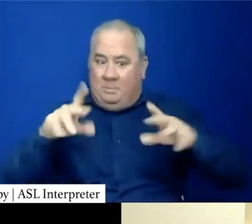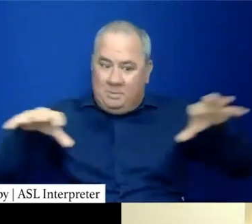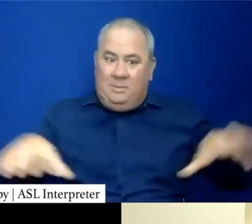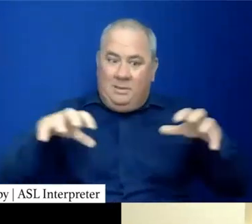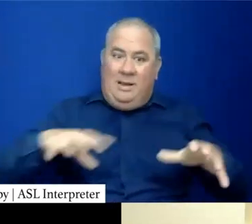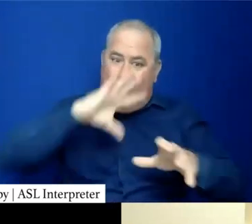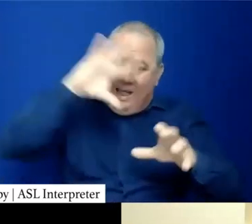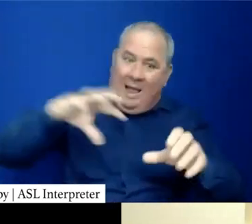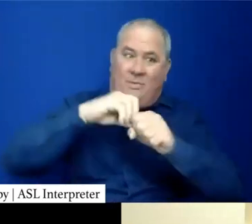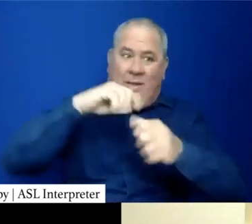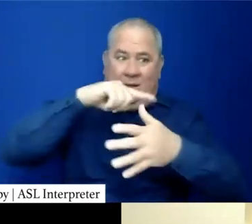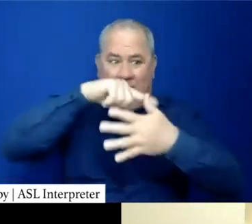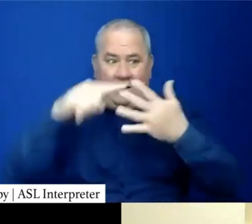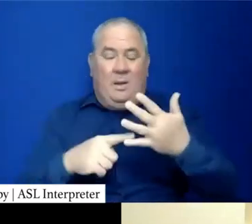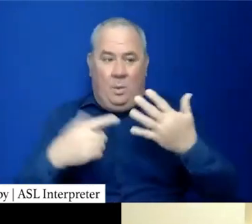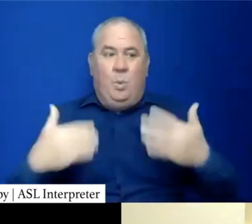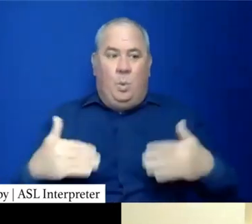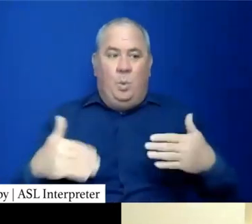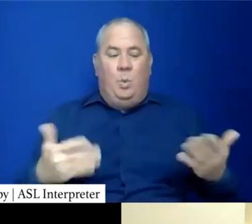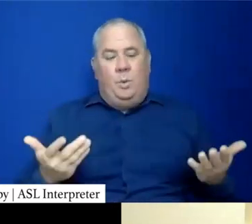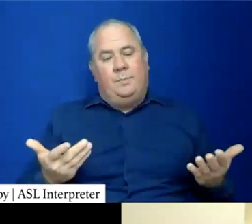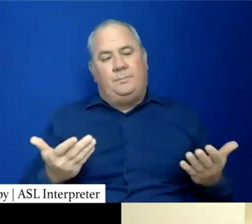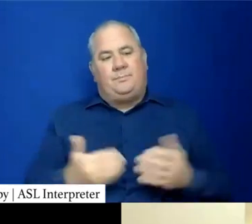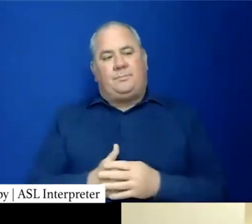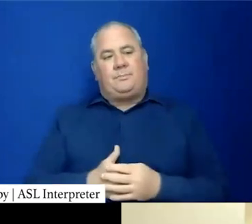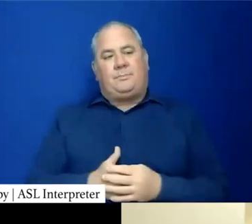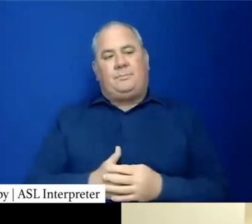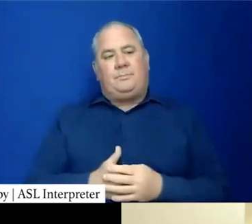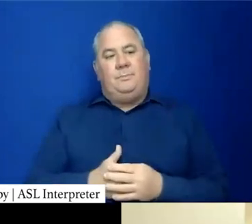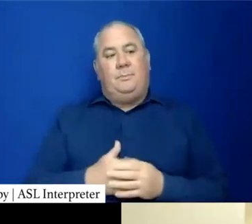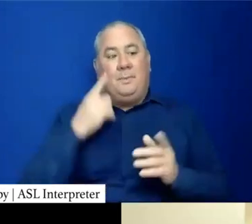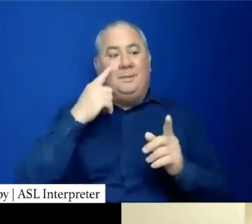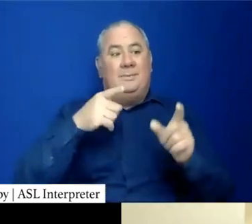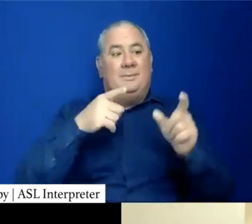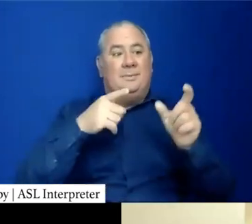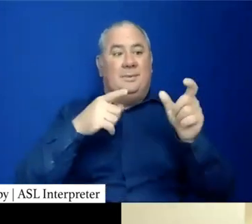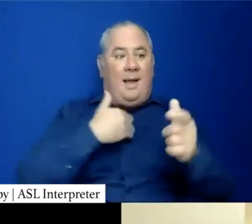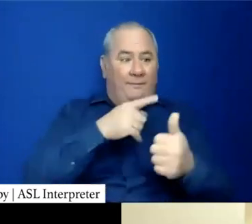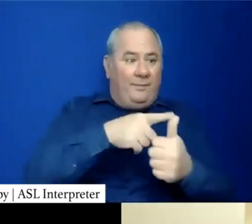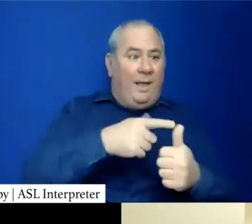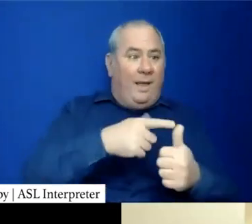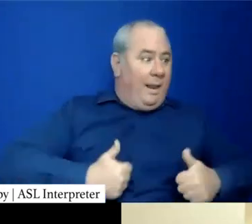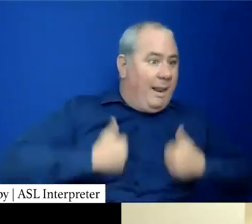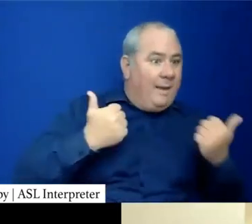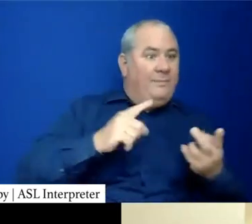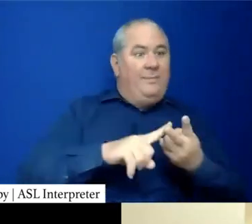not only are they just one or two people, but they also have lives and jobs and family and whatnot outside of